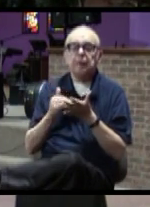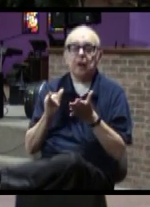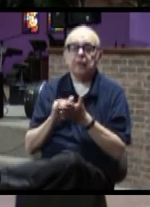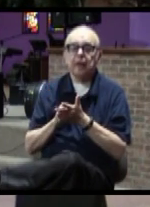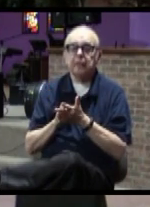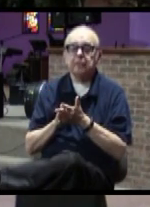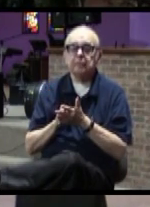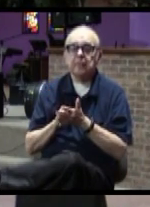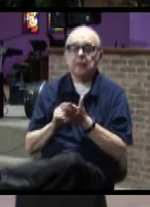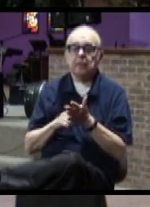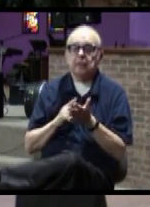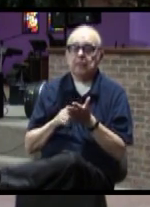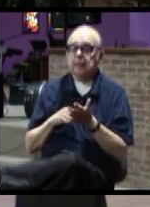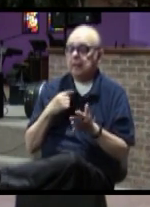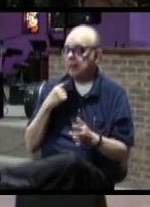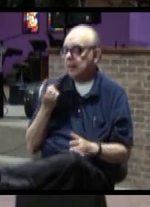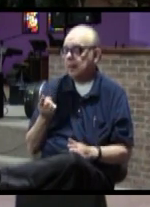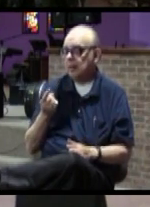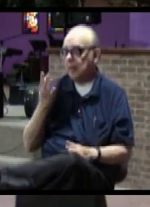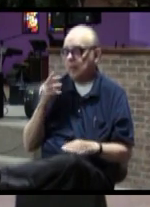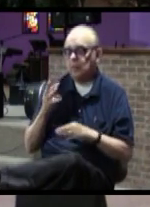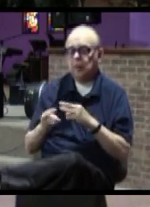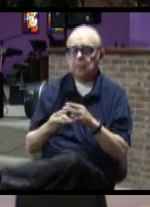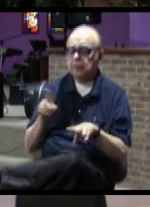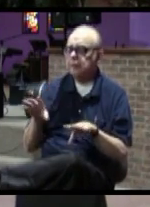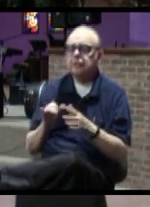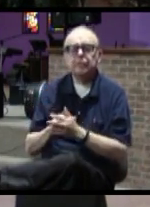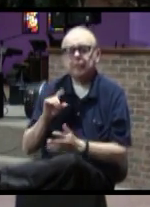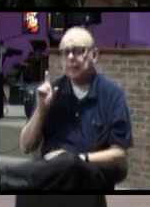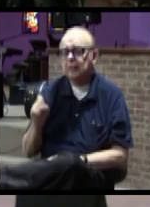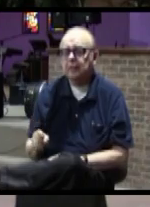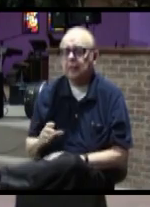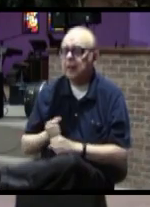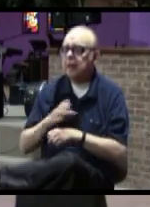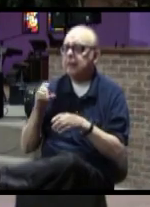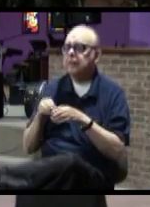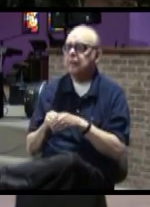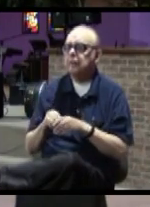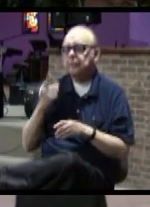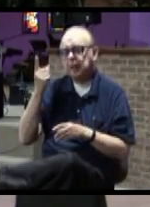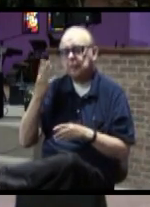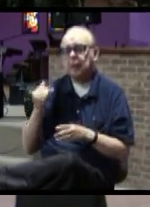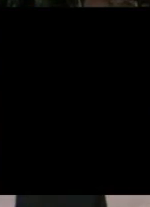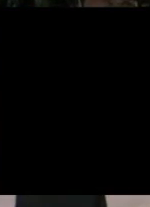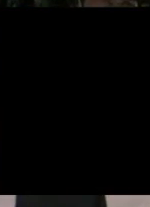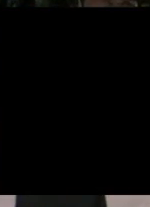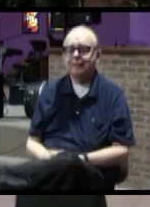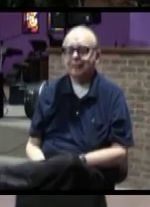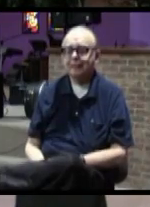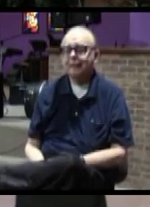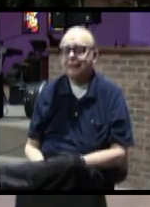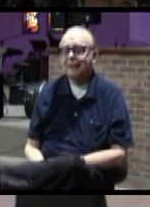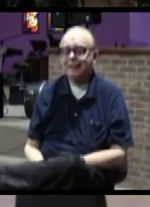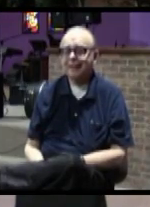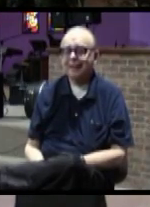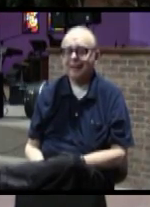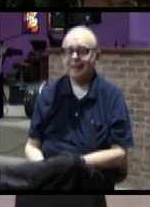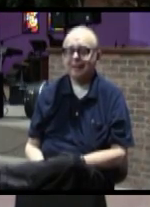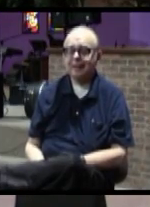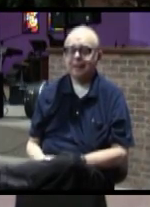be part of it. Because there are some times that you'll say, why in the world did he do that? Get involved. You'll understand why I do what